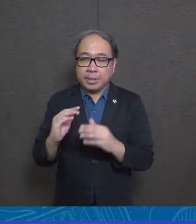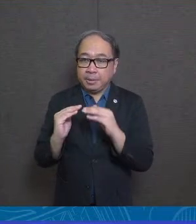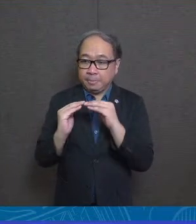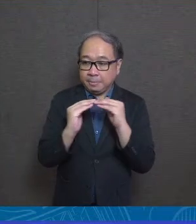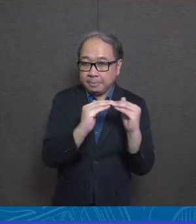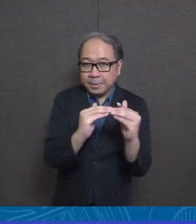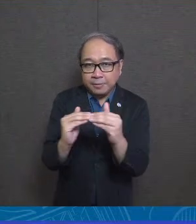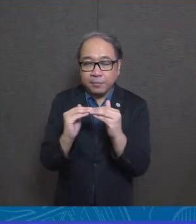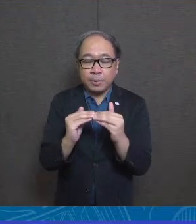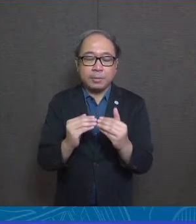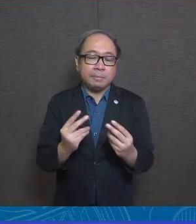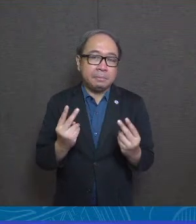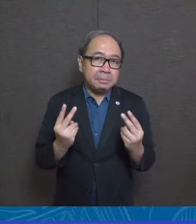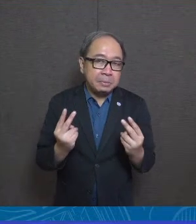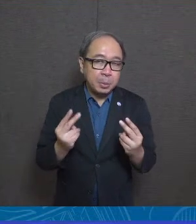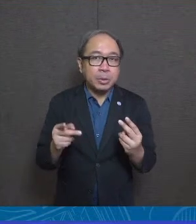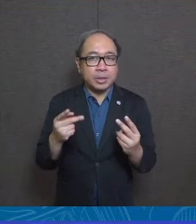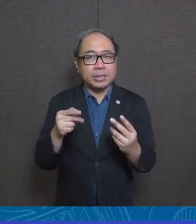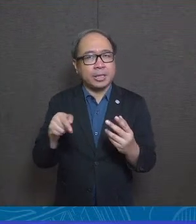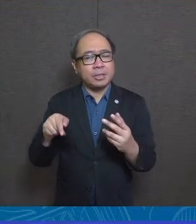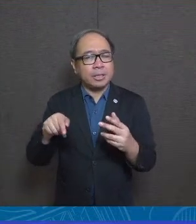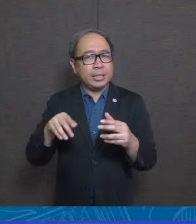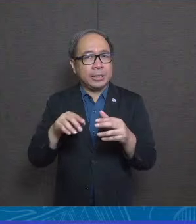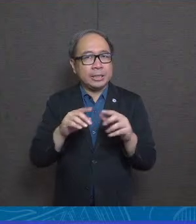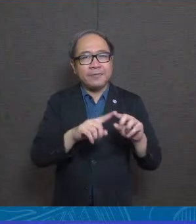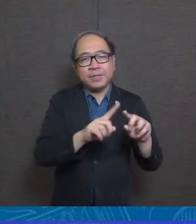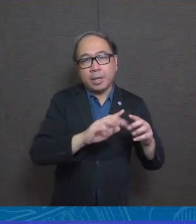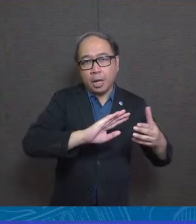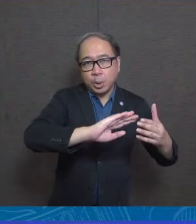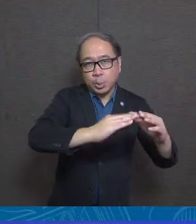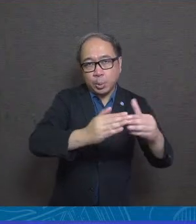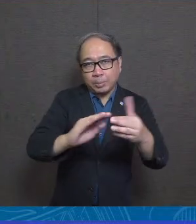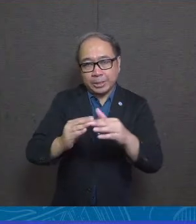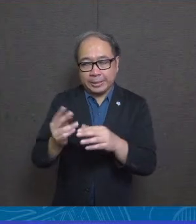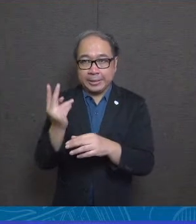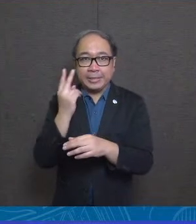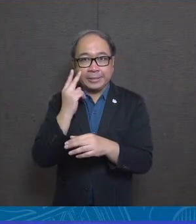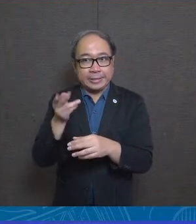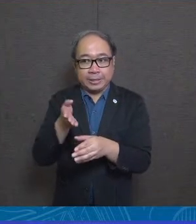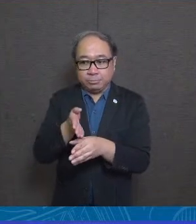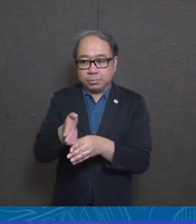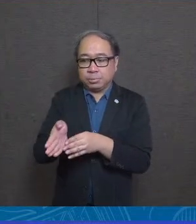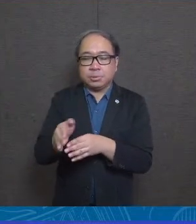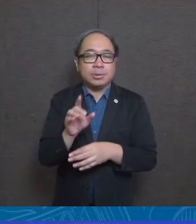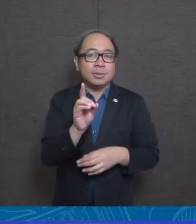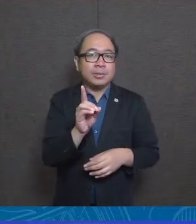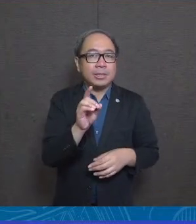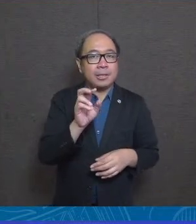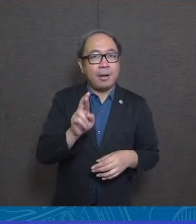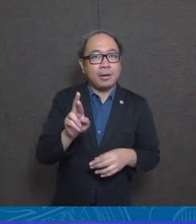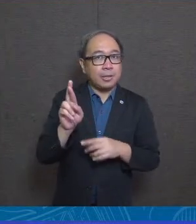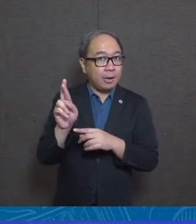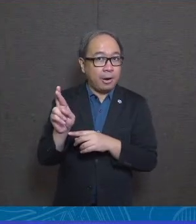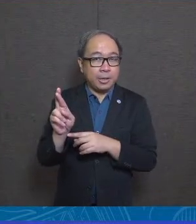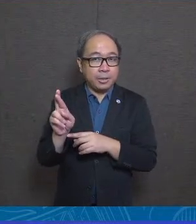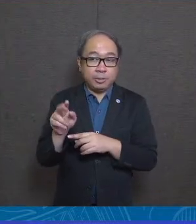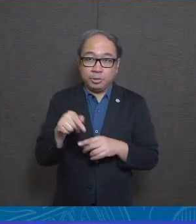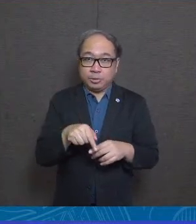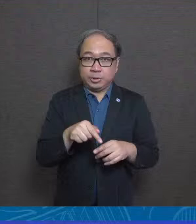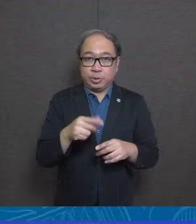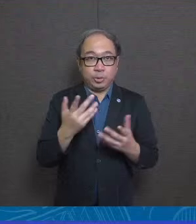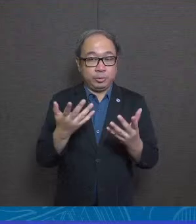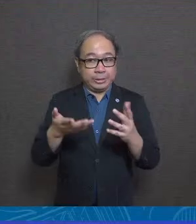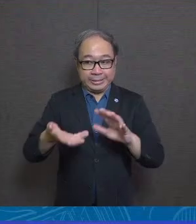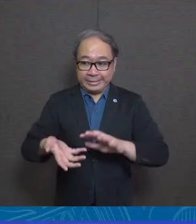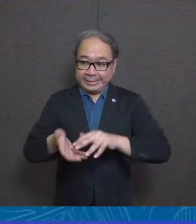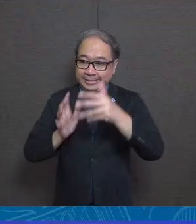interconnected societies, as our world is, and as we see that a lot in the field of DRR. Disaster doesn't know the borders,